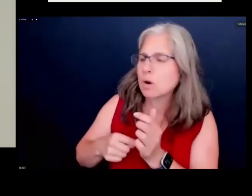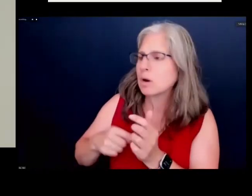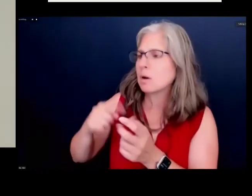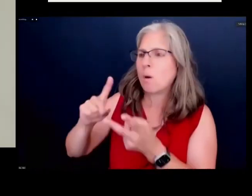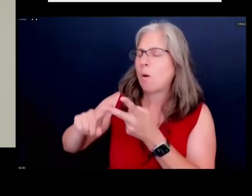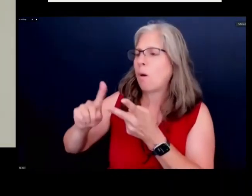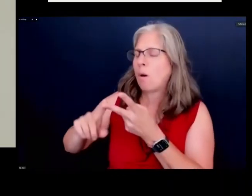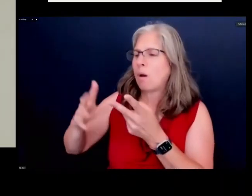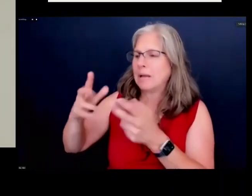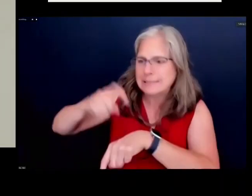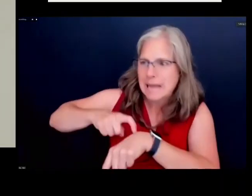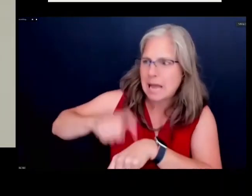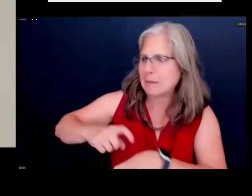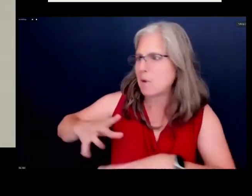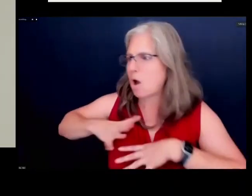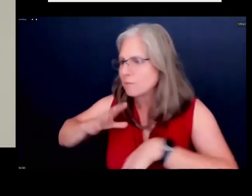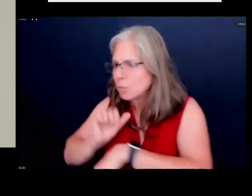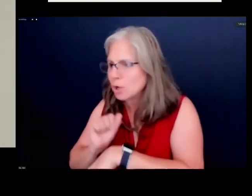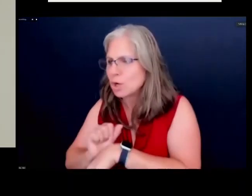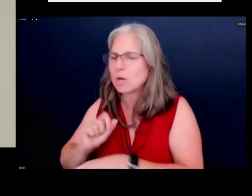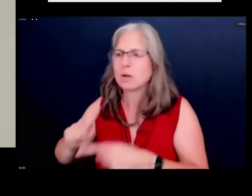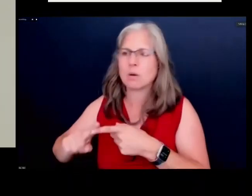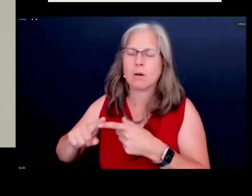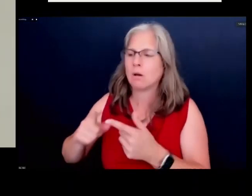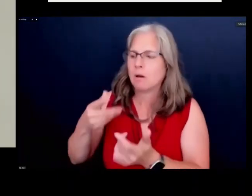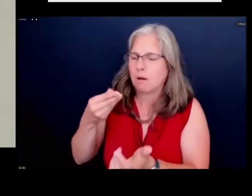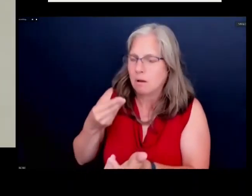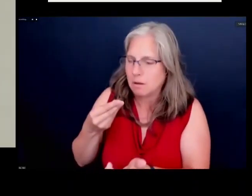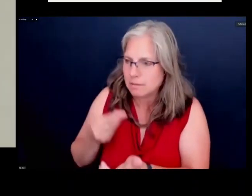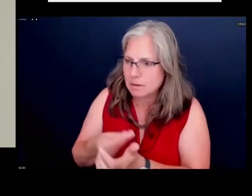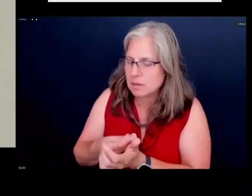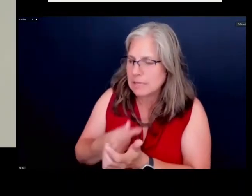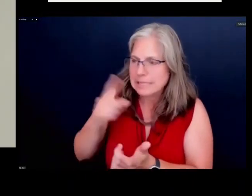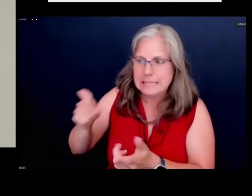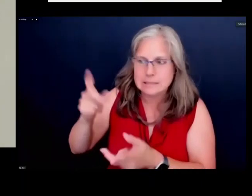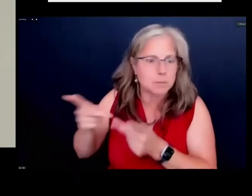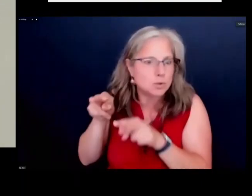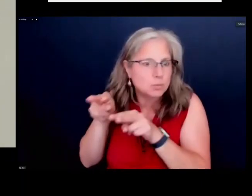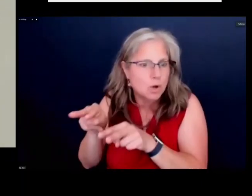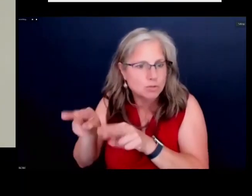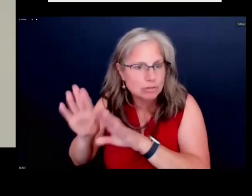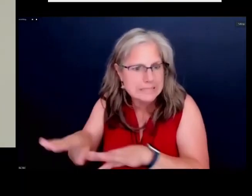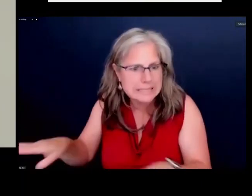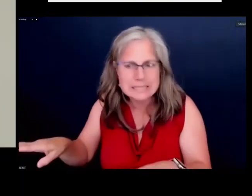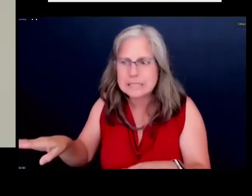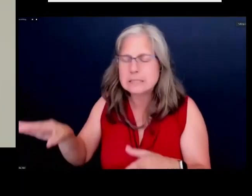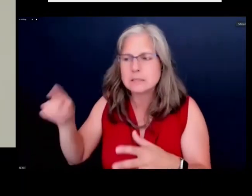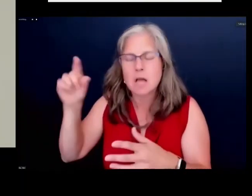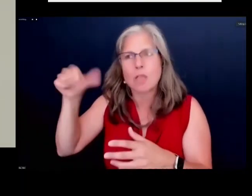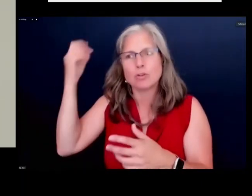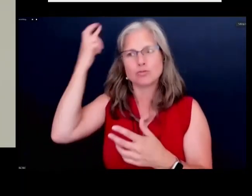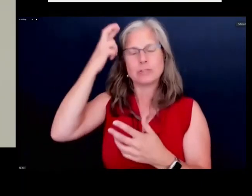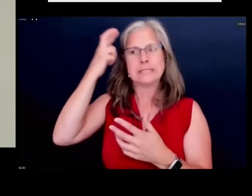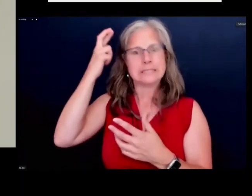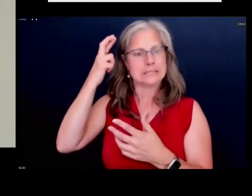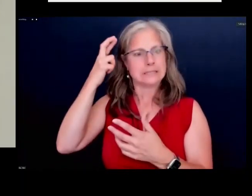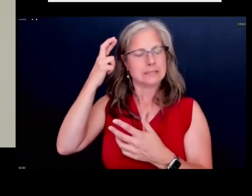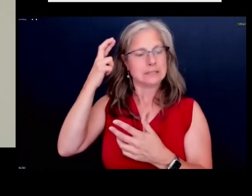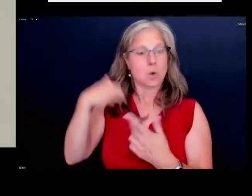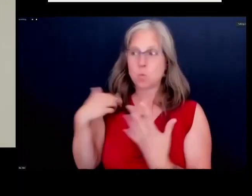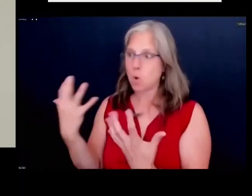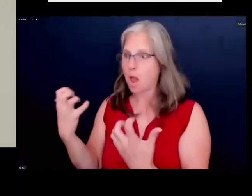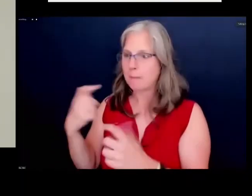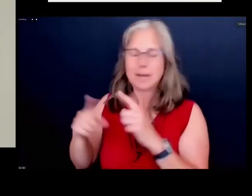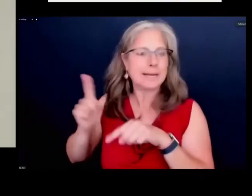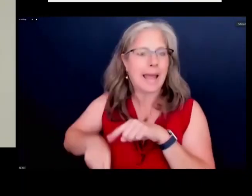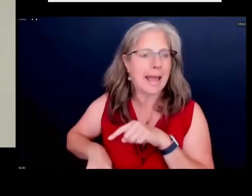in babysitting or financially or something to be able to take a day off and go and get the vaccine. So that is something